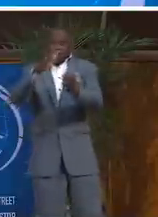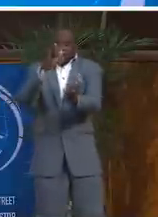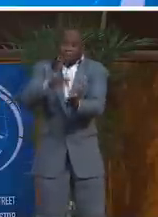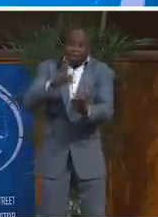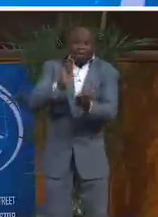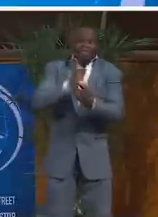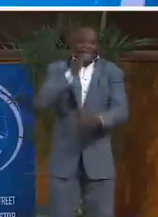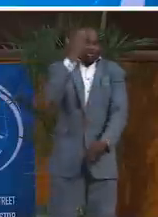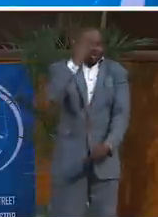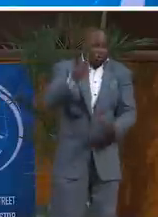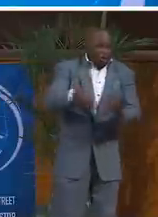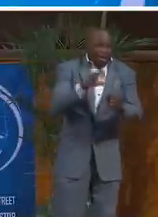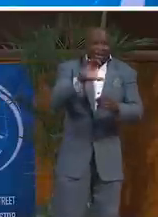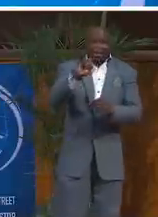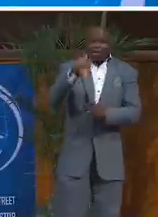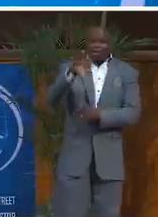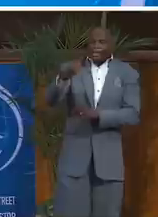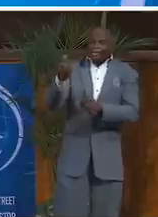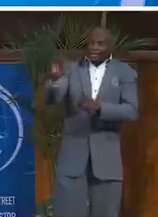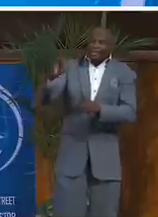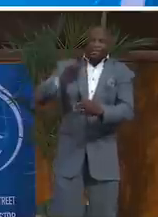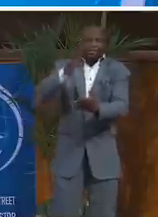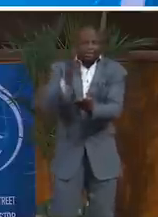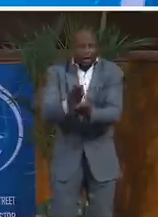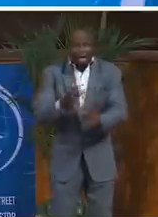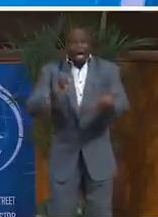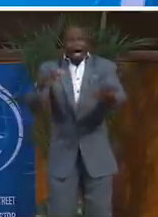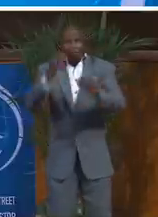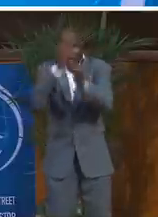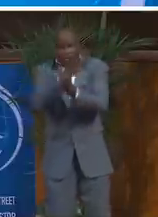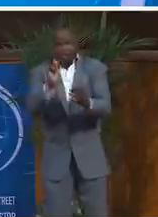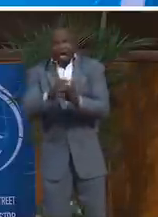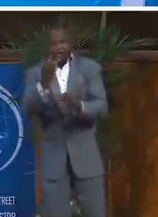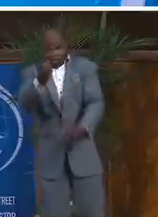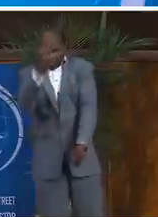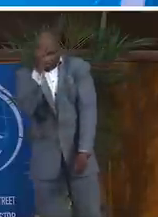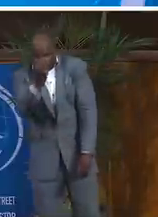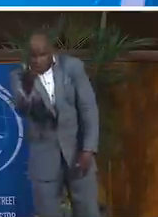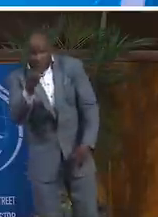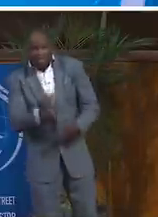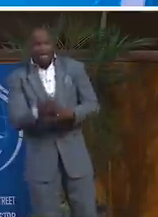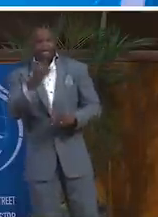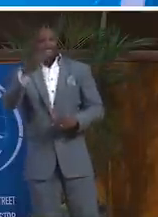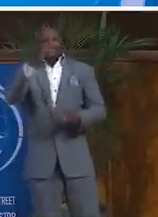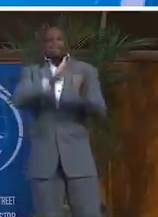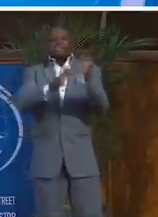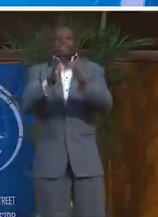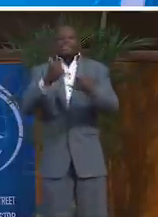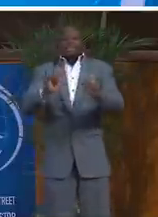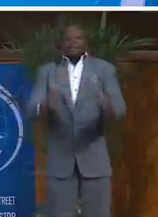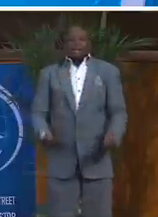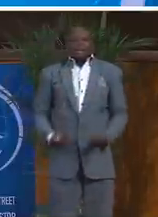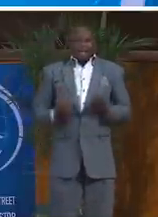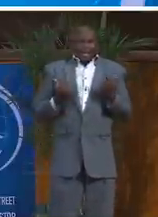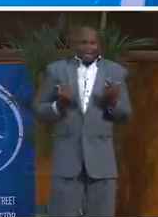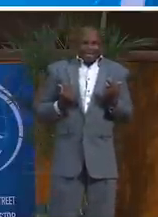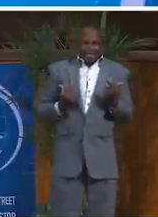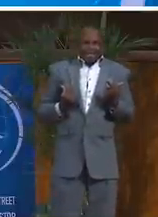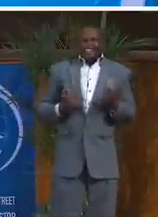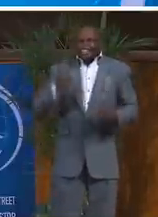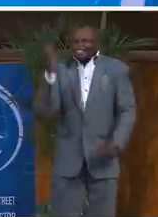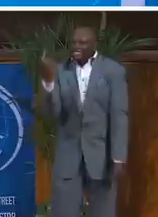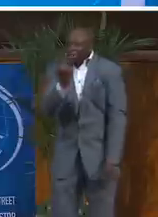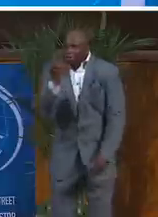not knowing when this thing is going to come to an end, here's what I want you to know. I want you to know that I'm alive. That there's